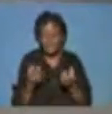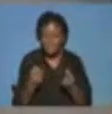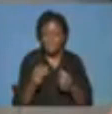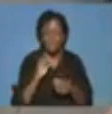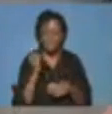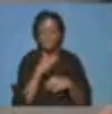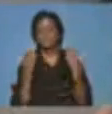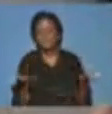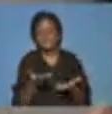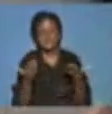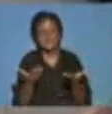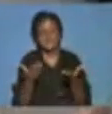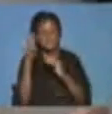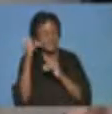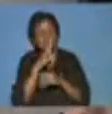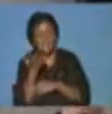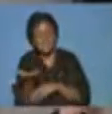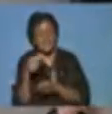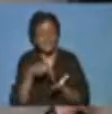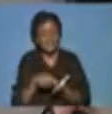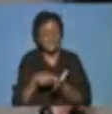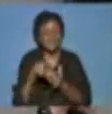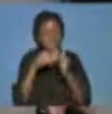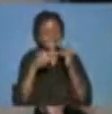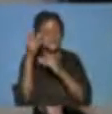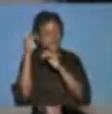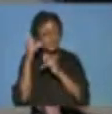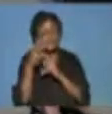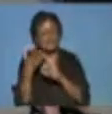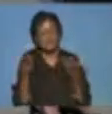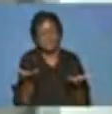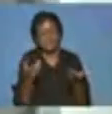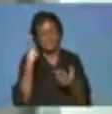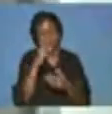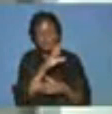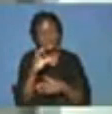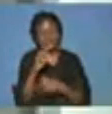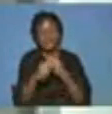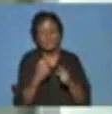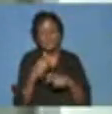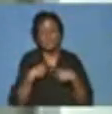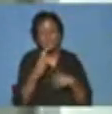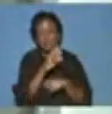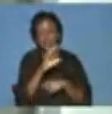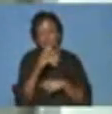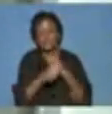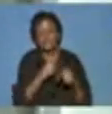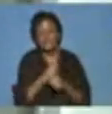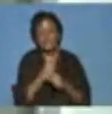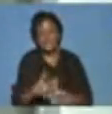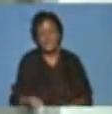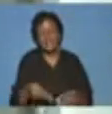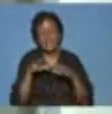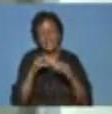presence here is expected to be here, and this building is expected to exist for 100 years. So we have a 100-year life cycle for a lot of things.